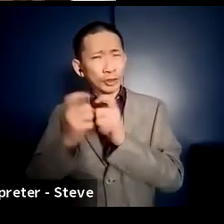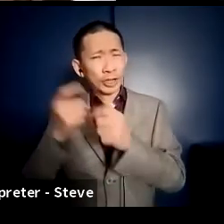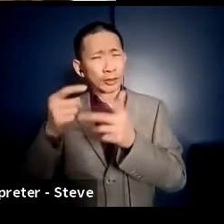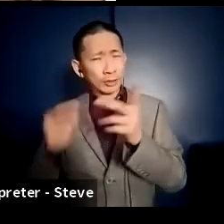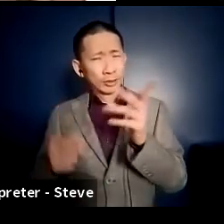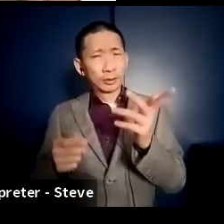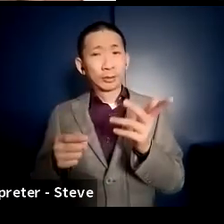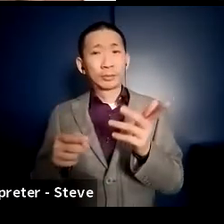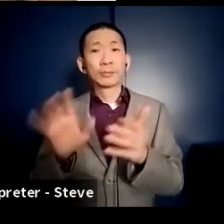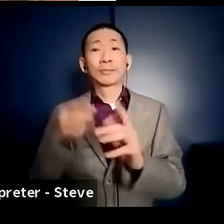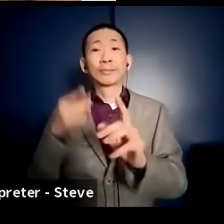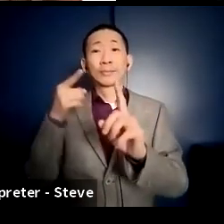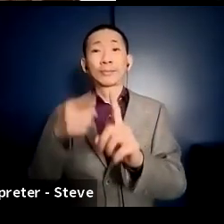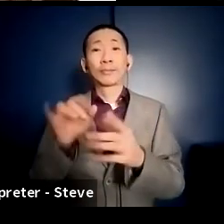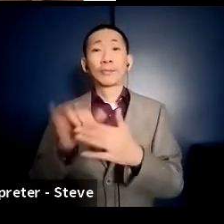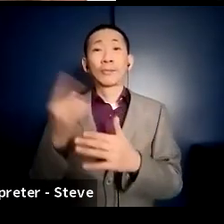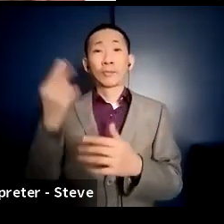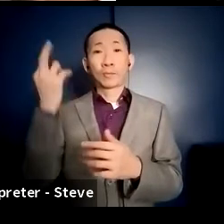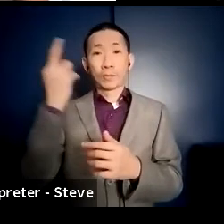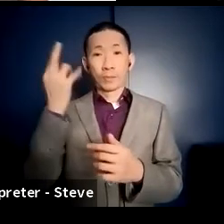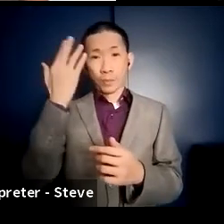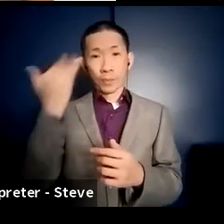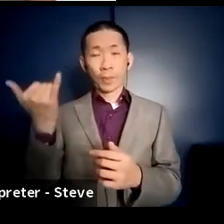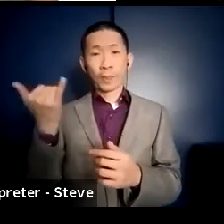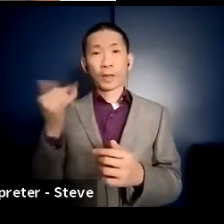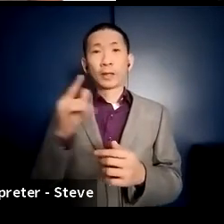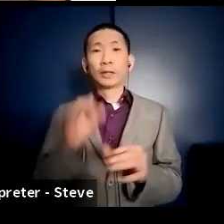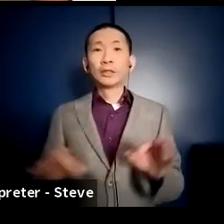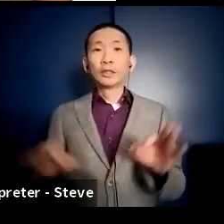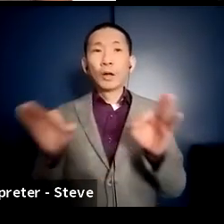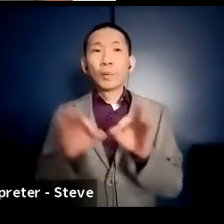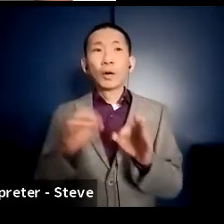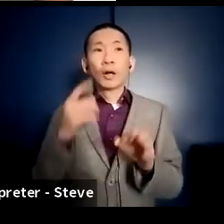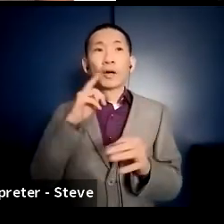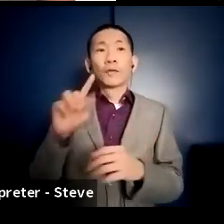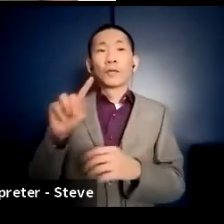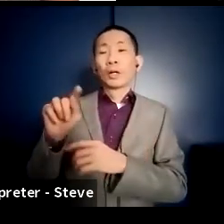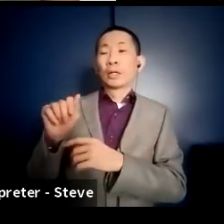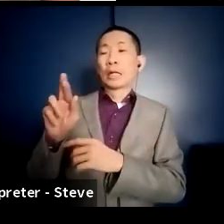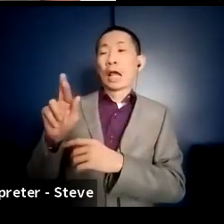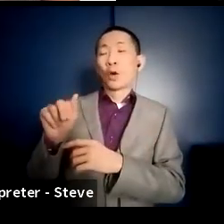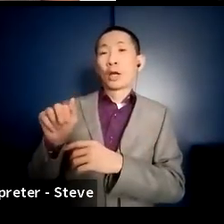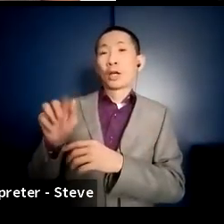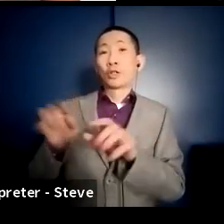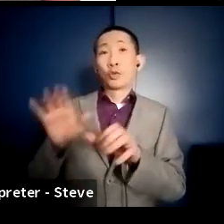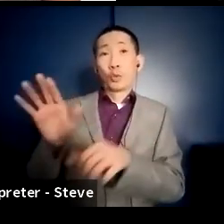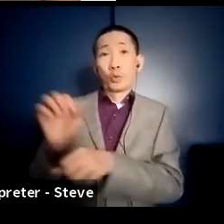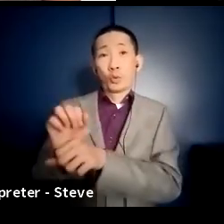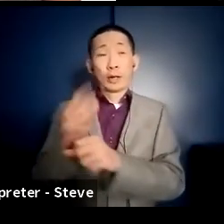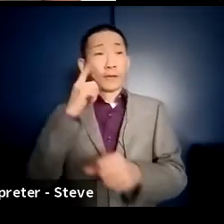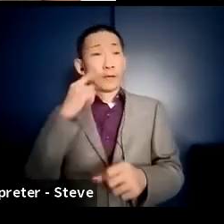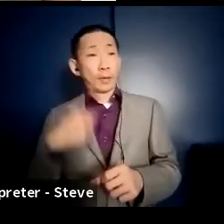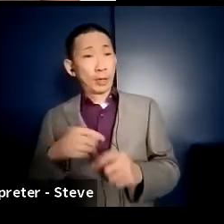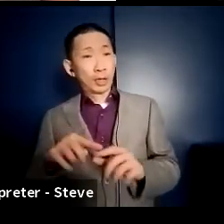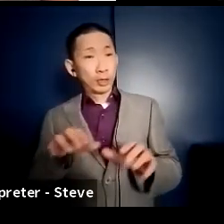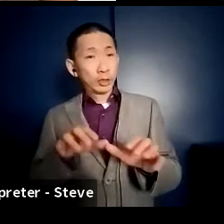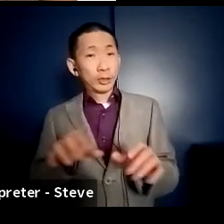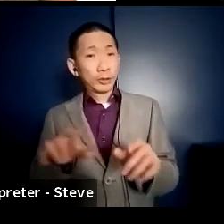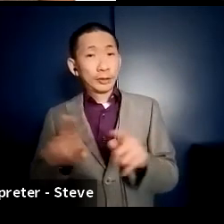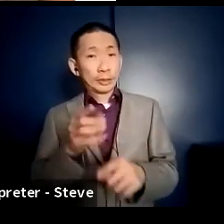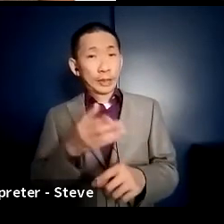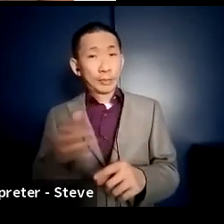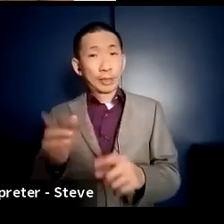mean, that's the thing. That's one of the reasons why it's important for Tara to do what she did, for me to do, you know, the same